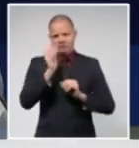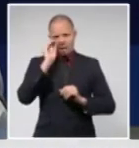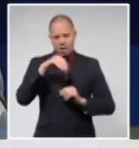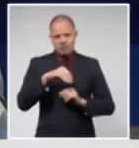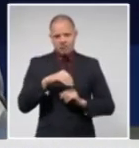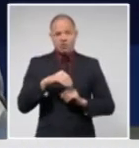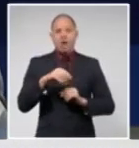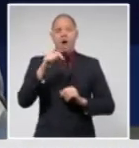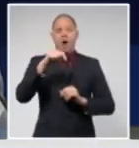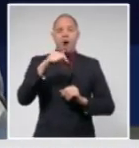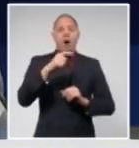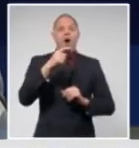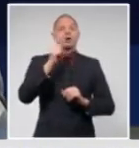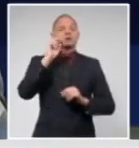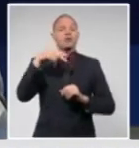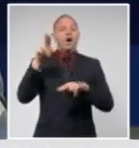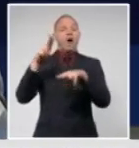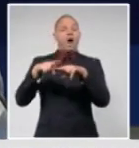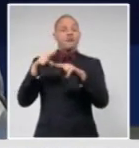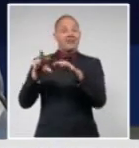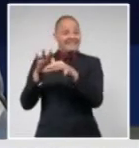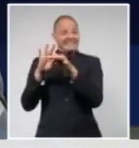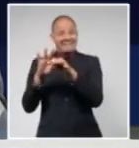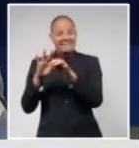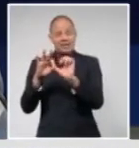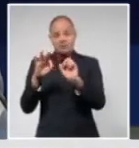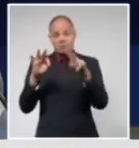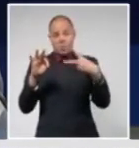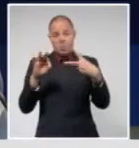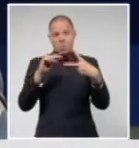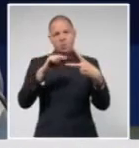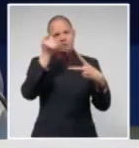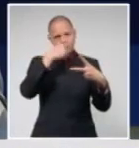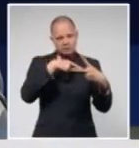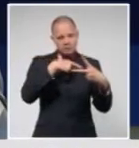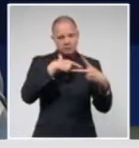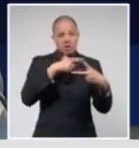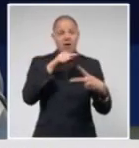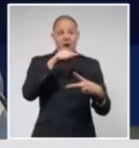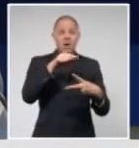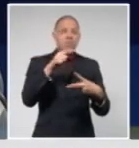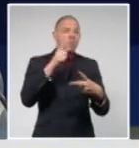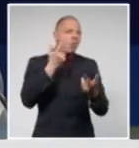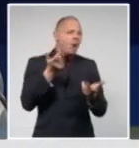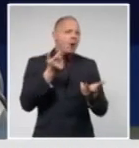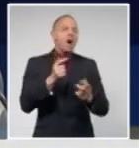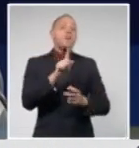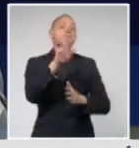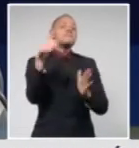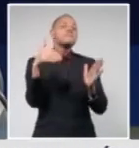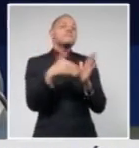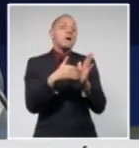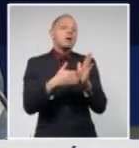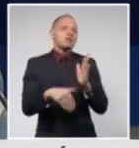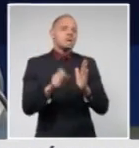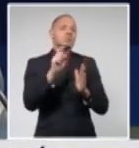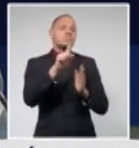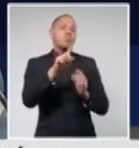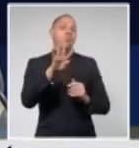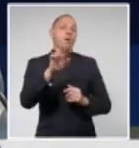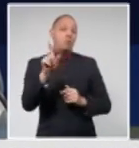4,735 from Havana, 244 from Mayabeque, 119 from Villa